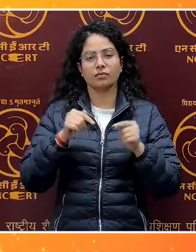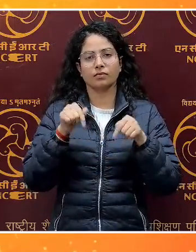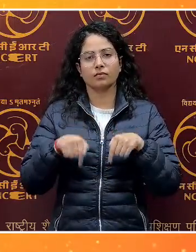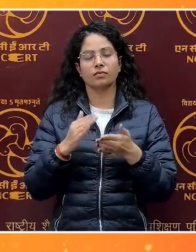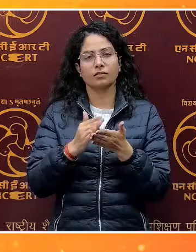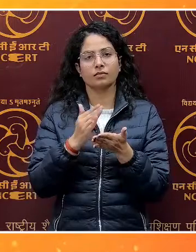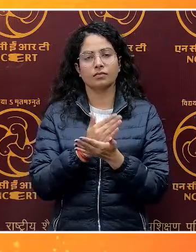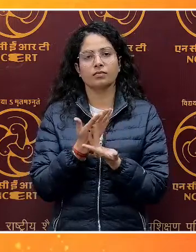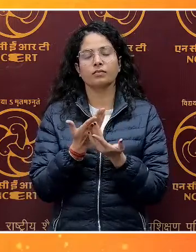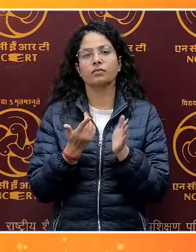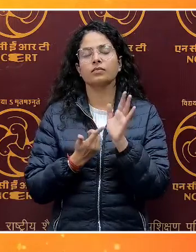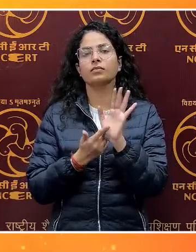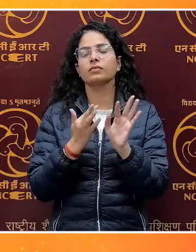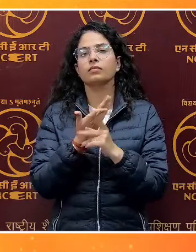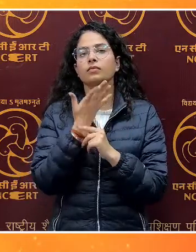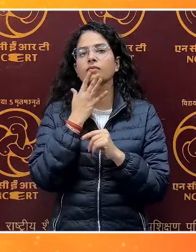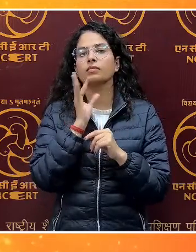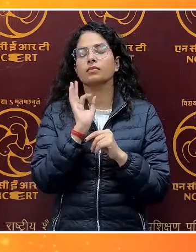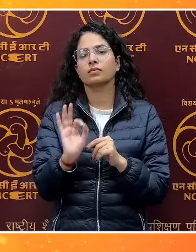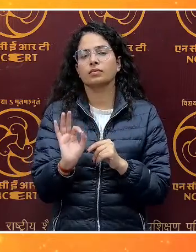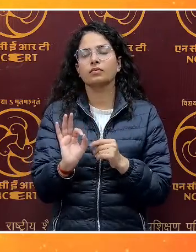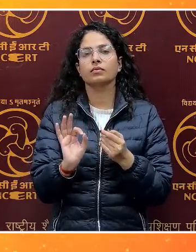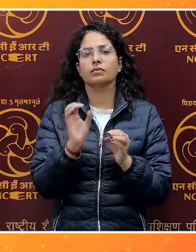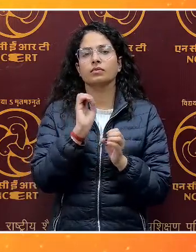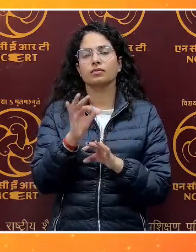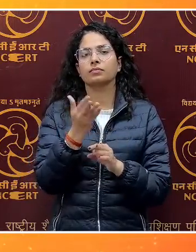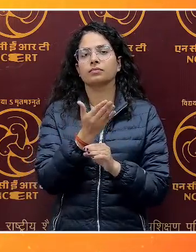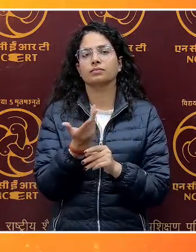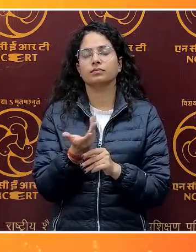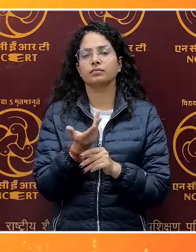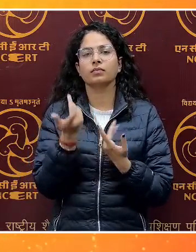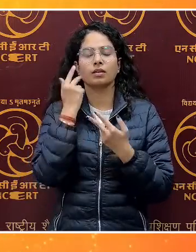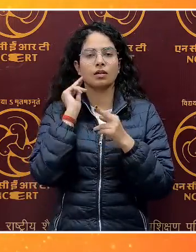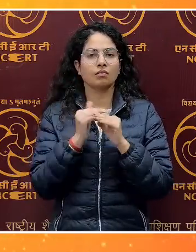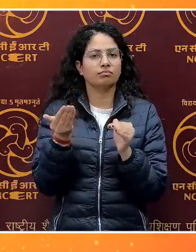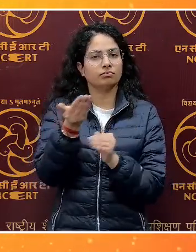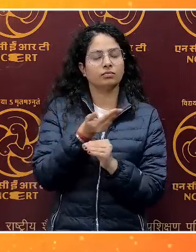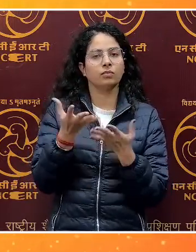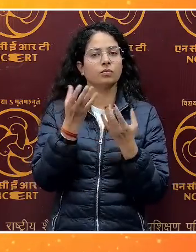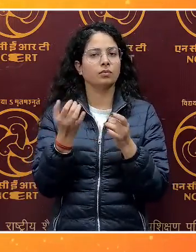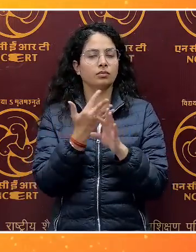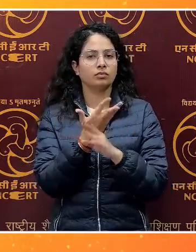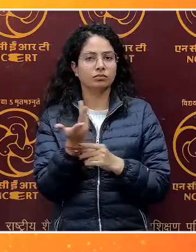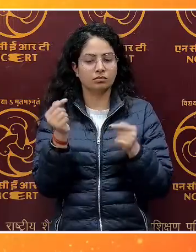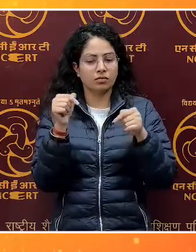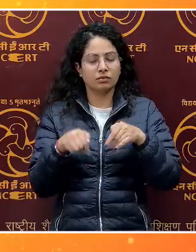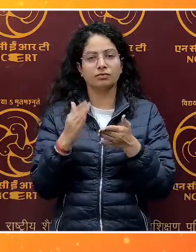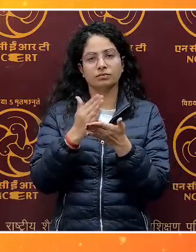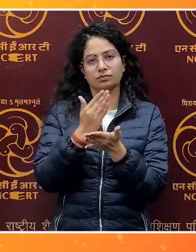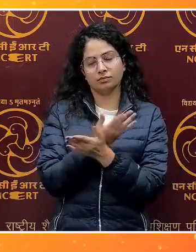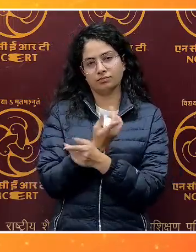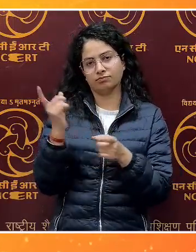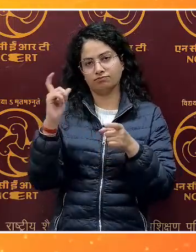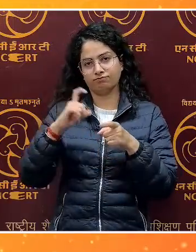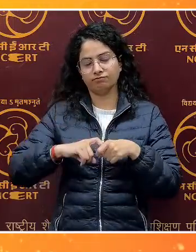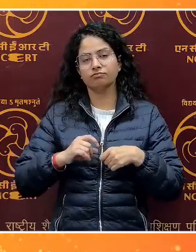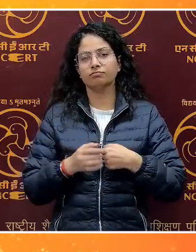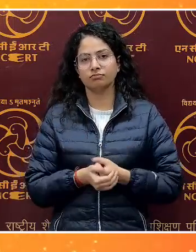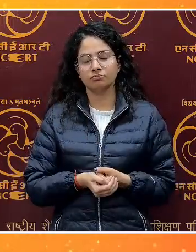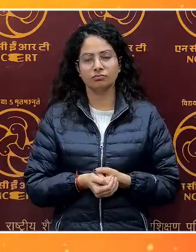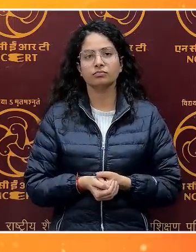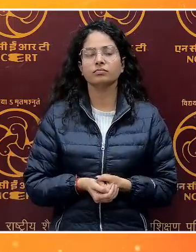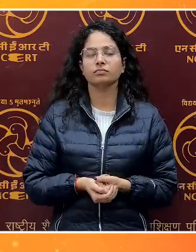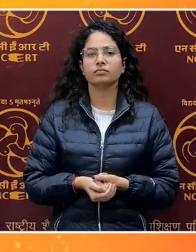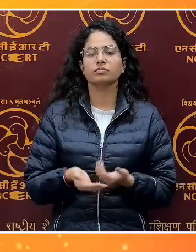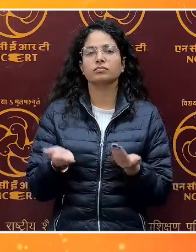particular session, let me share a very important piece of information with you all in case you want to be a part of this particular live interaction with all